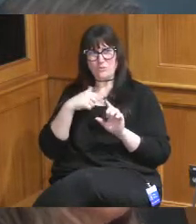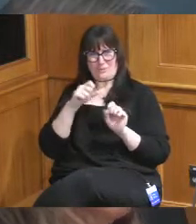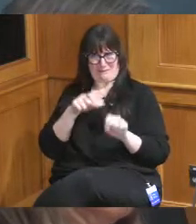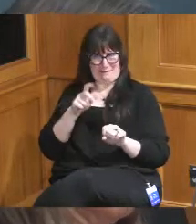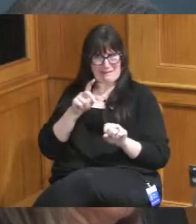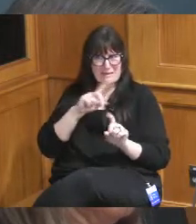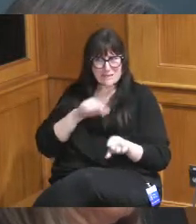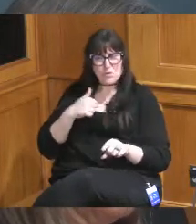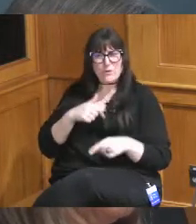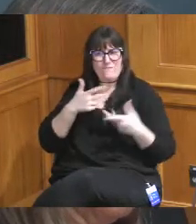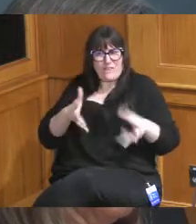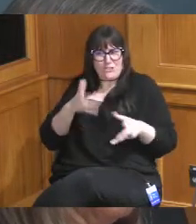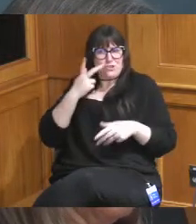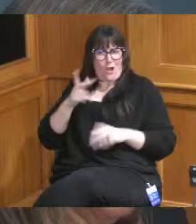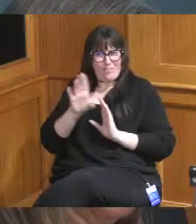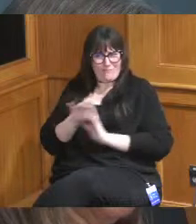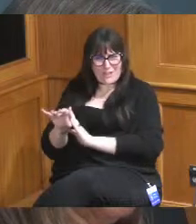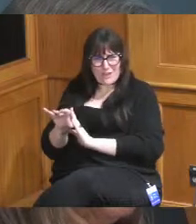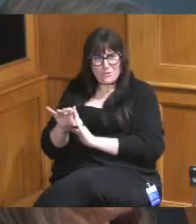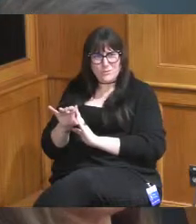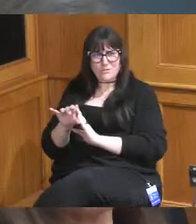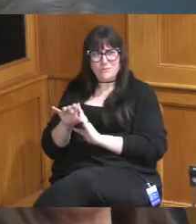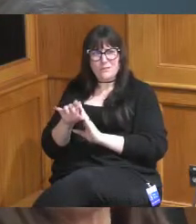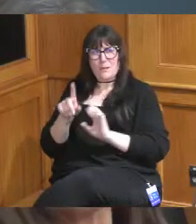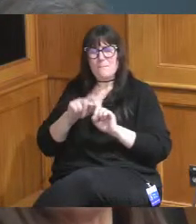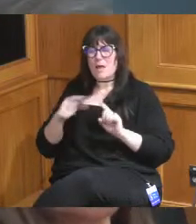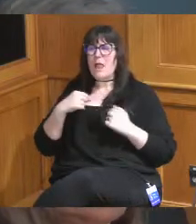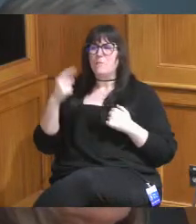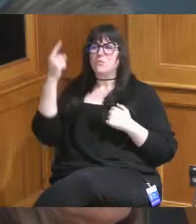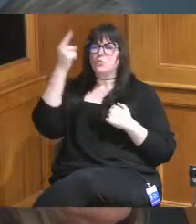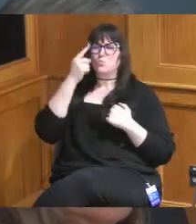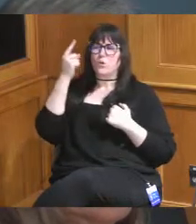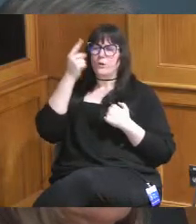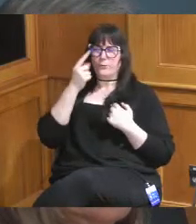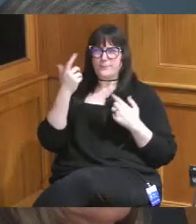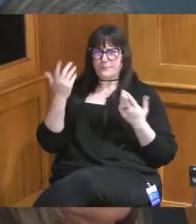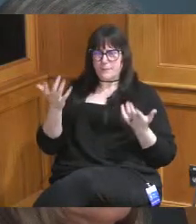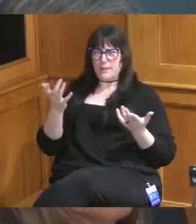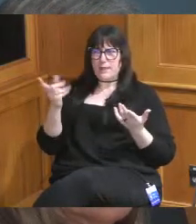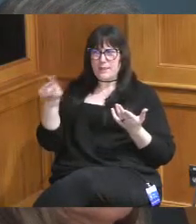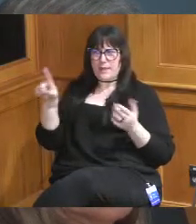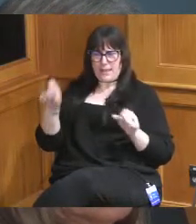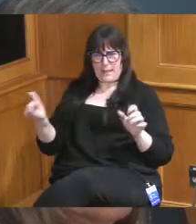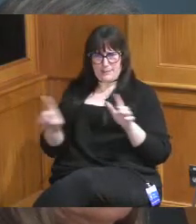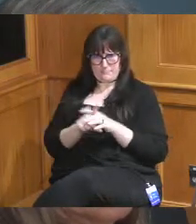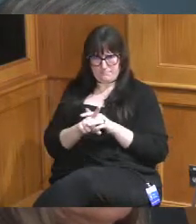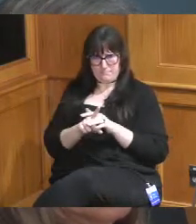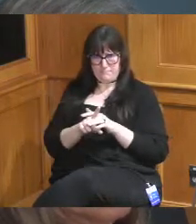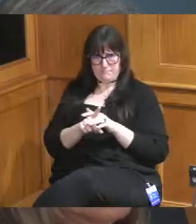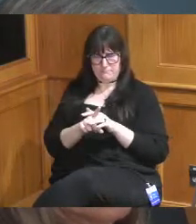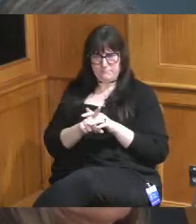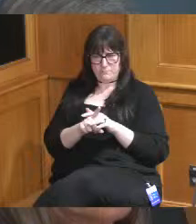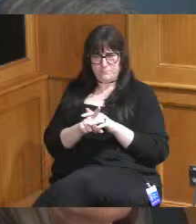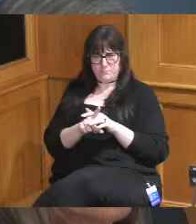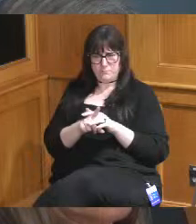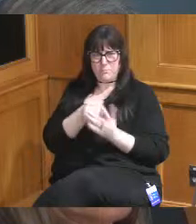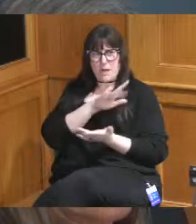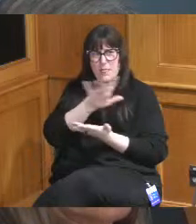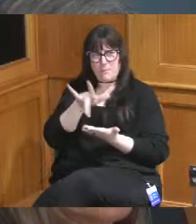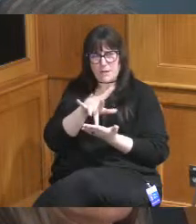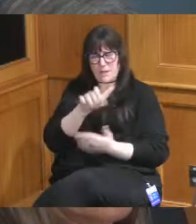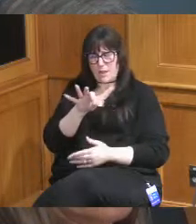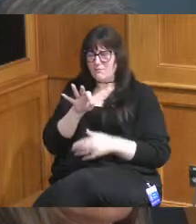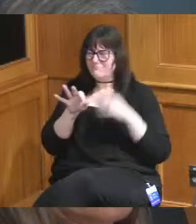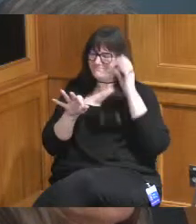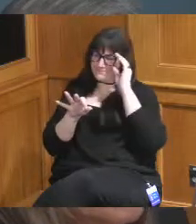video. But I guess, Madam President, I'm just wondering, we can have them come in, but in the middle of,